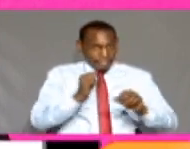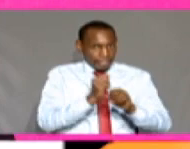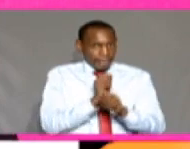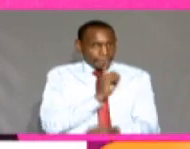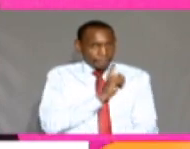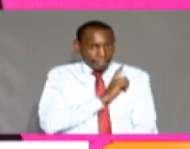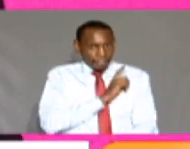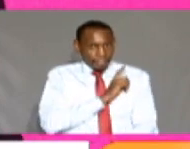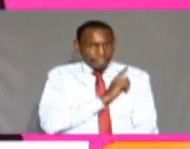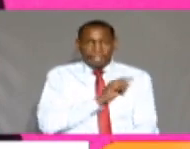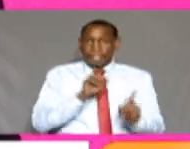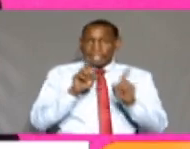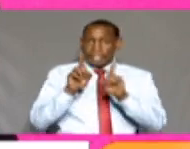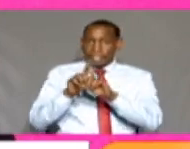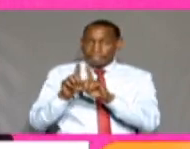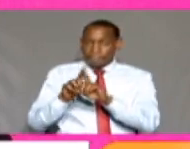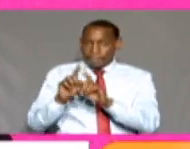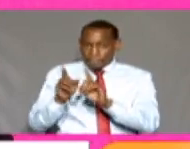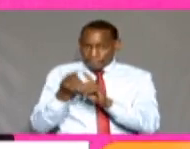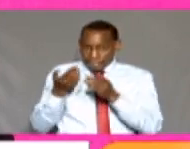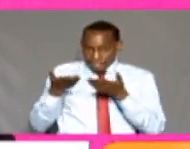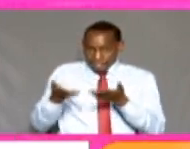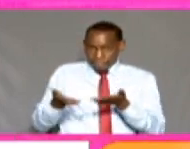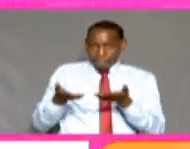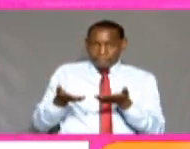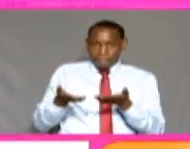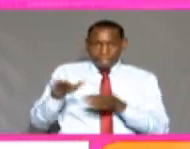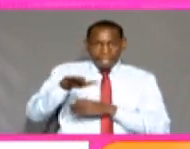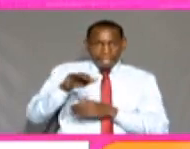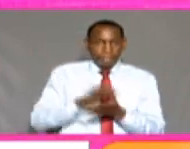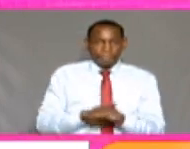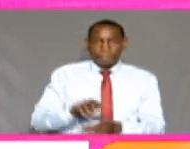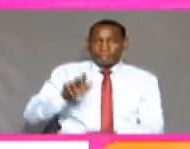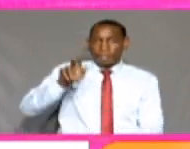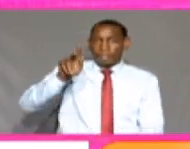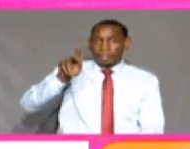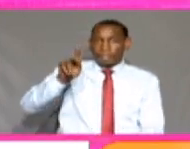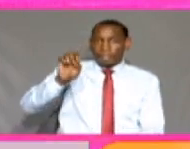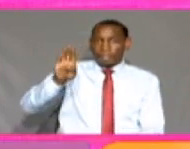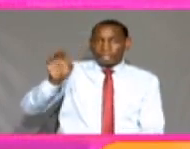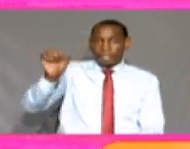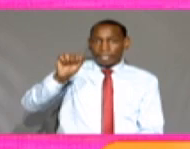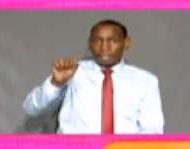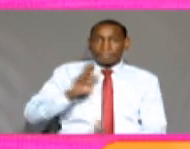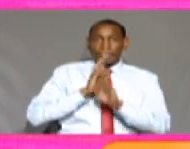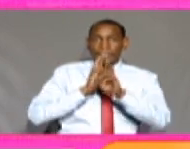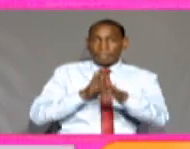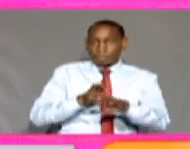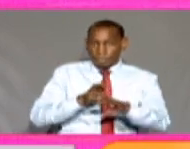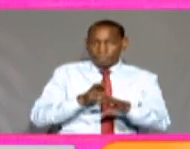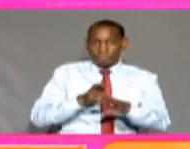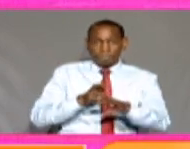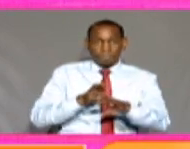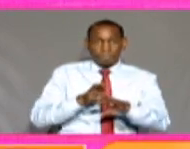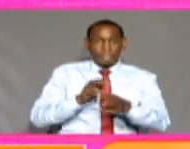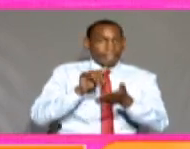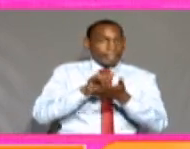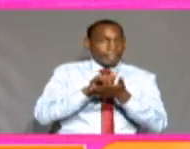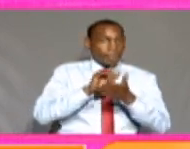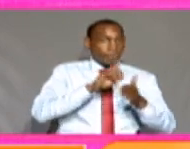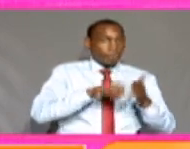done. And this is the first of its kind in this region. So Kenya Bureau of Standards, the reports I have from Kenya Bureau of Standards is